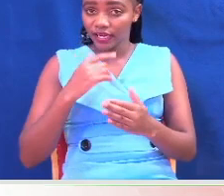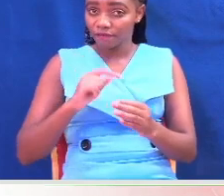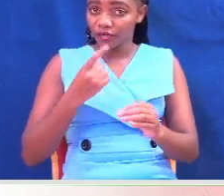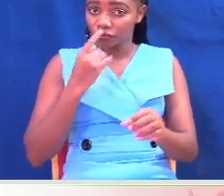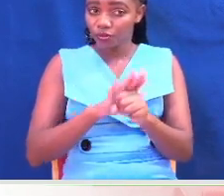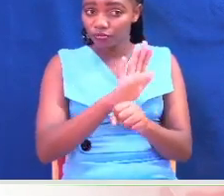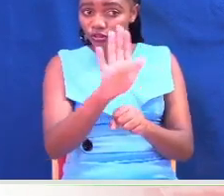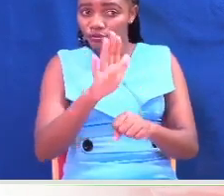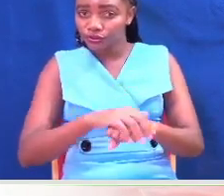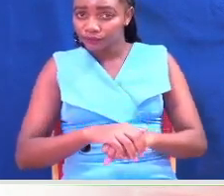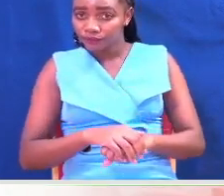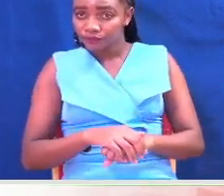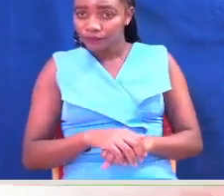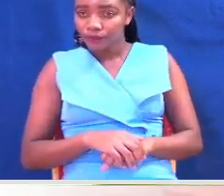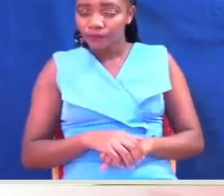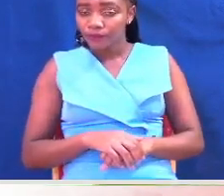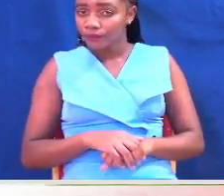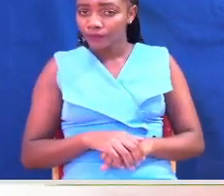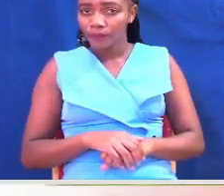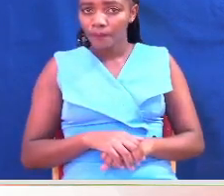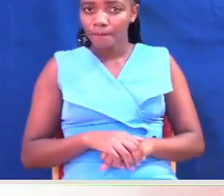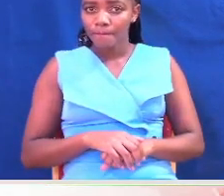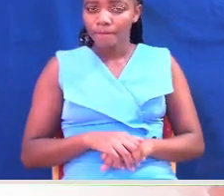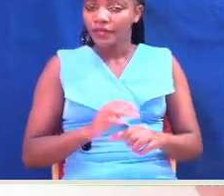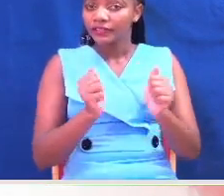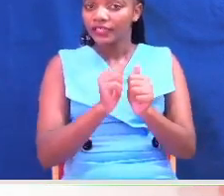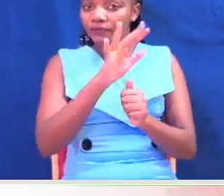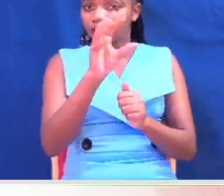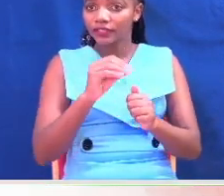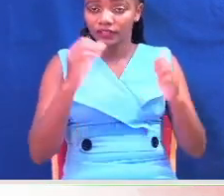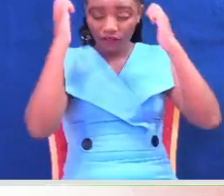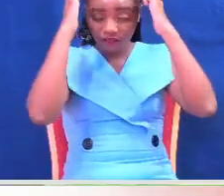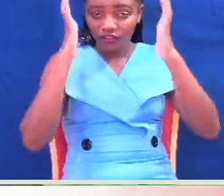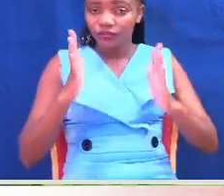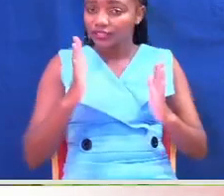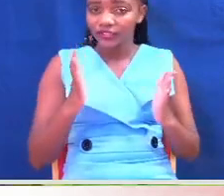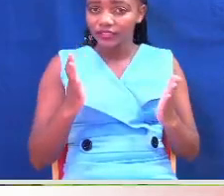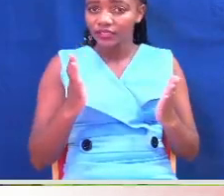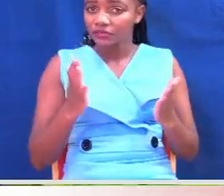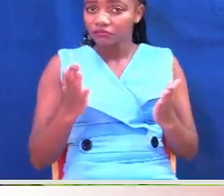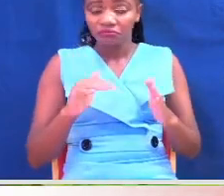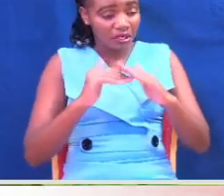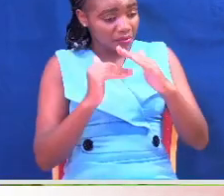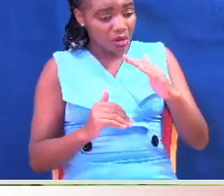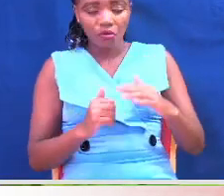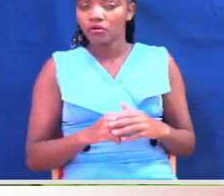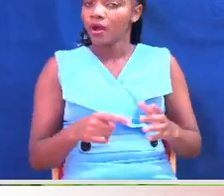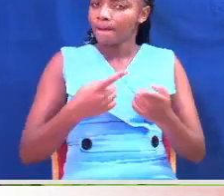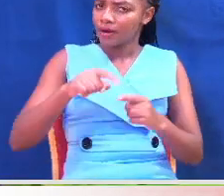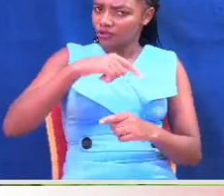is in the public domain, that less than 10% of the students are able to raise up their hands. Lakini ndivyo watu